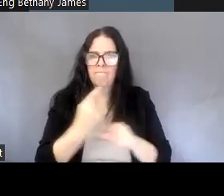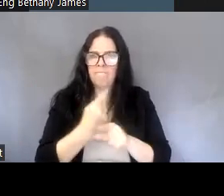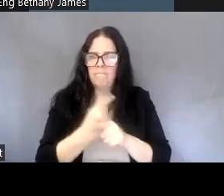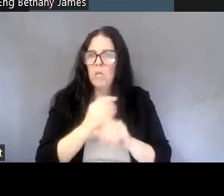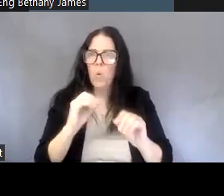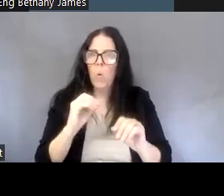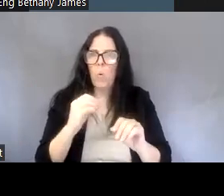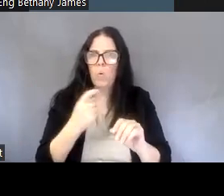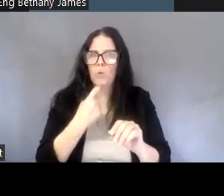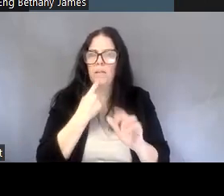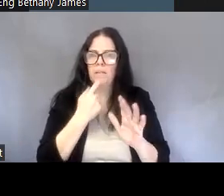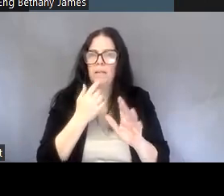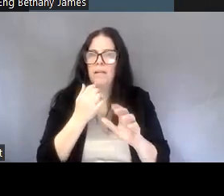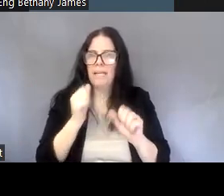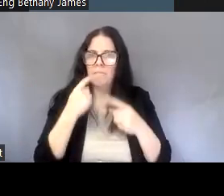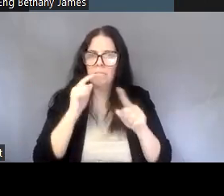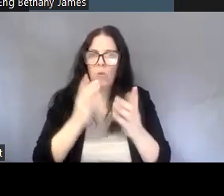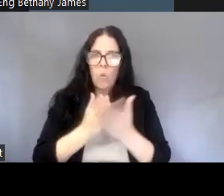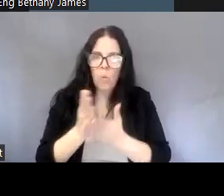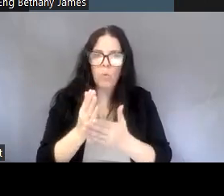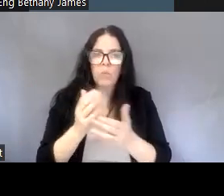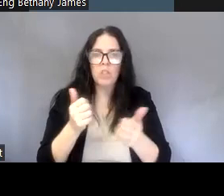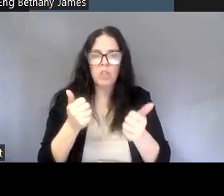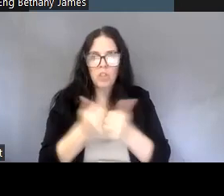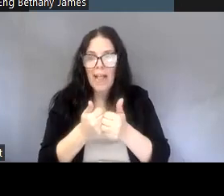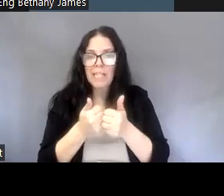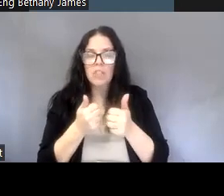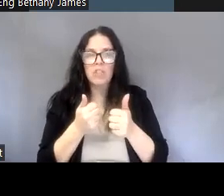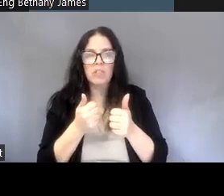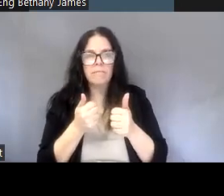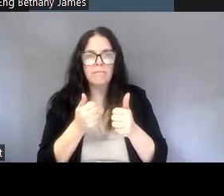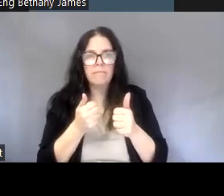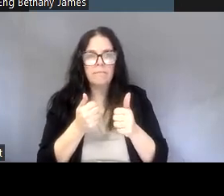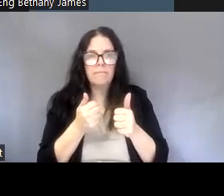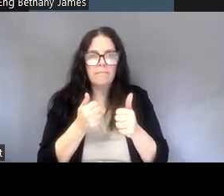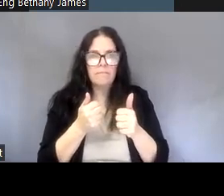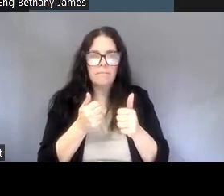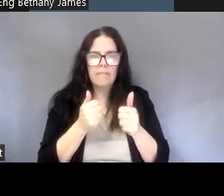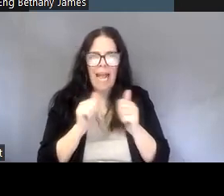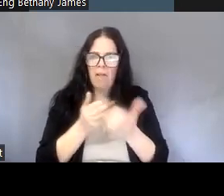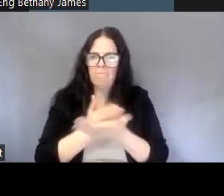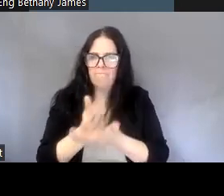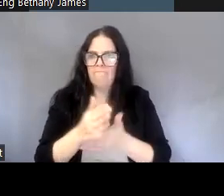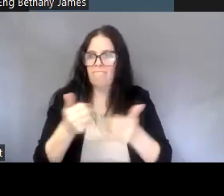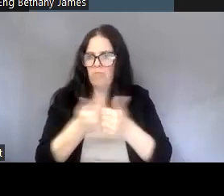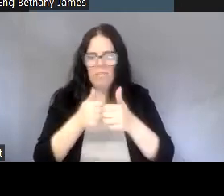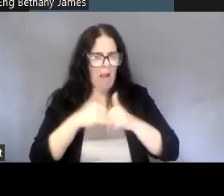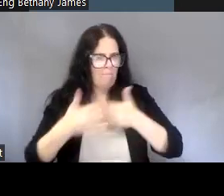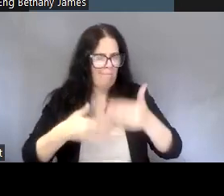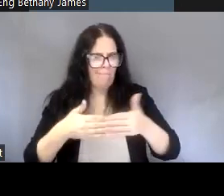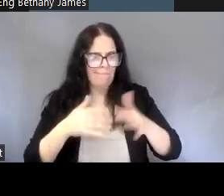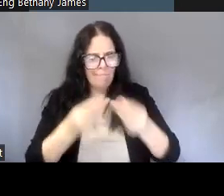be able to deal with challenges and adversities when faced with those challenges and adversities. So we